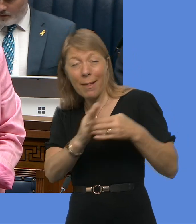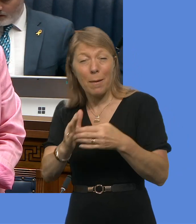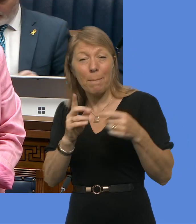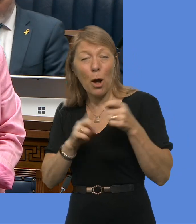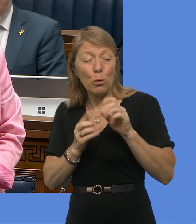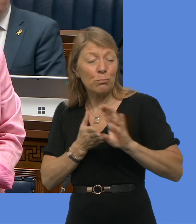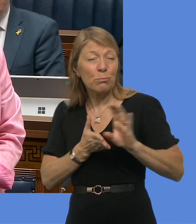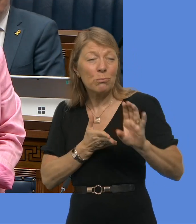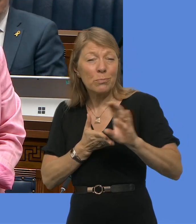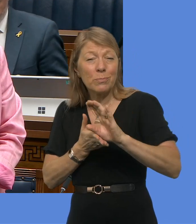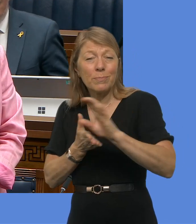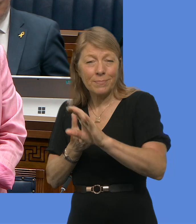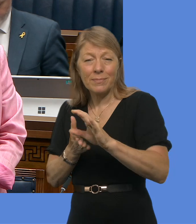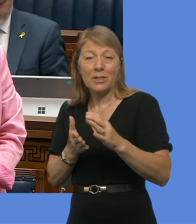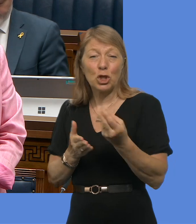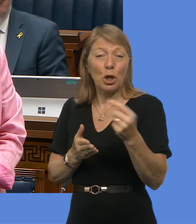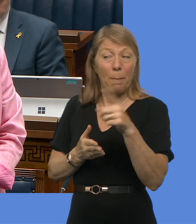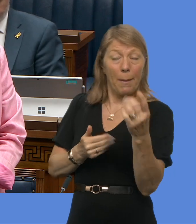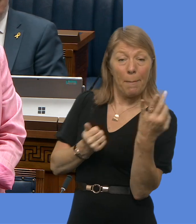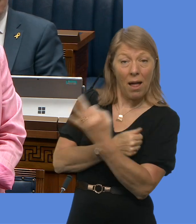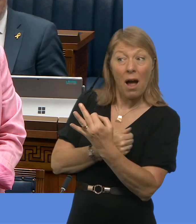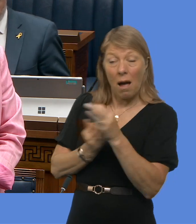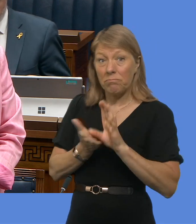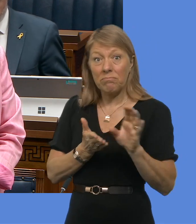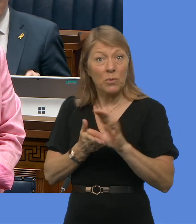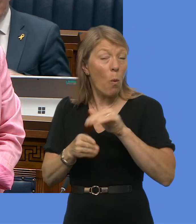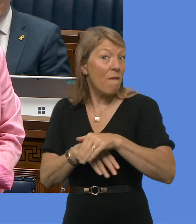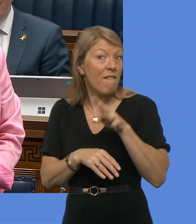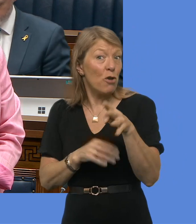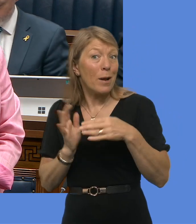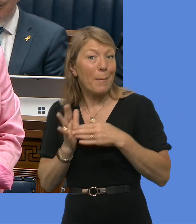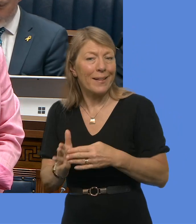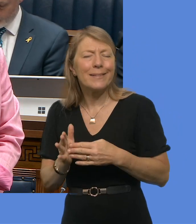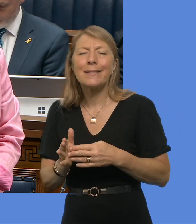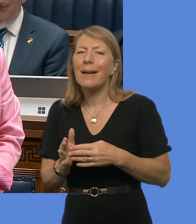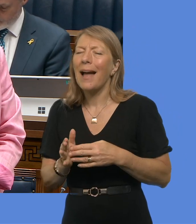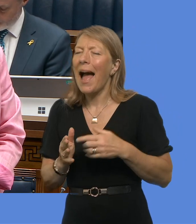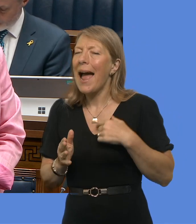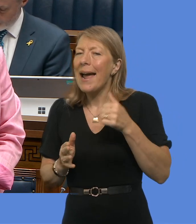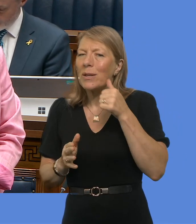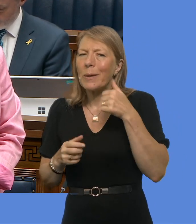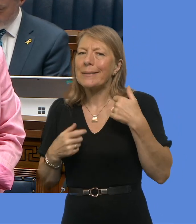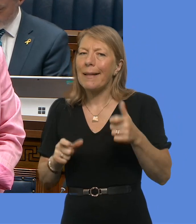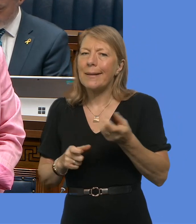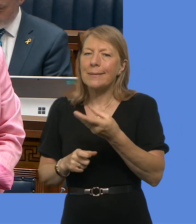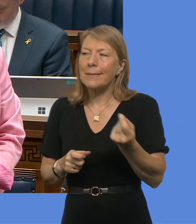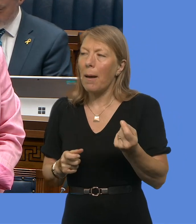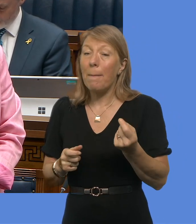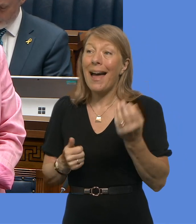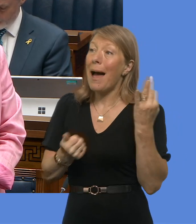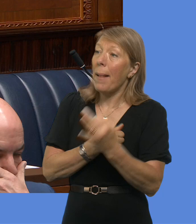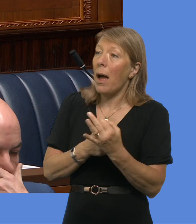who have applied to the board. I'm also aware, though, that there is still a significant level of frustration with the length of time that it is